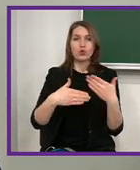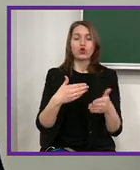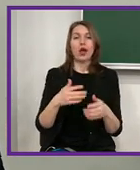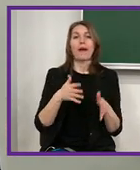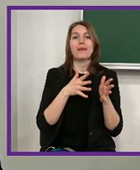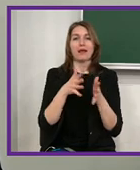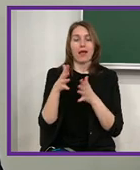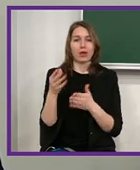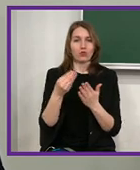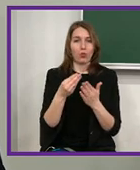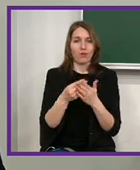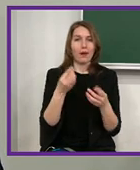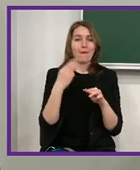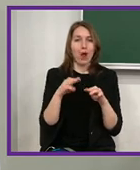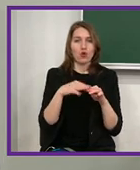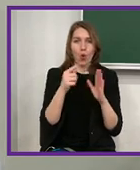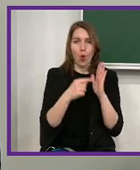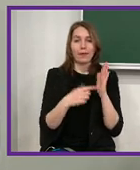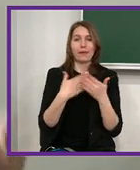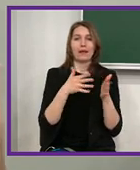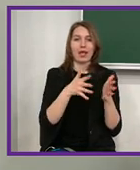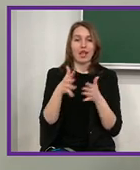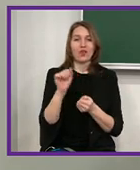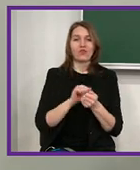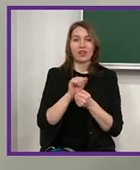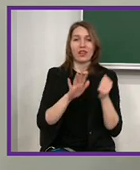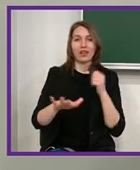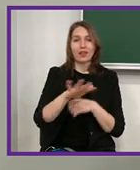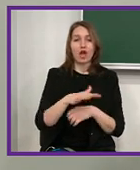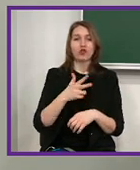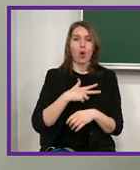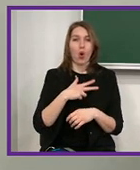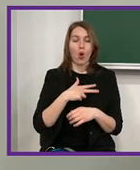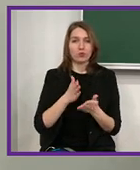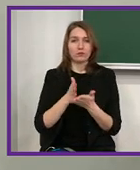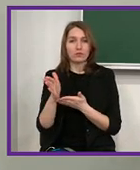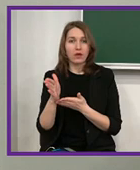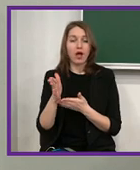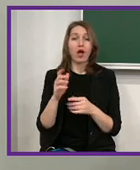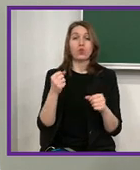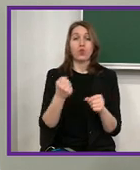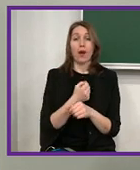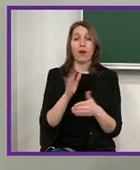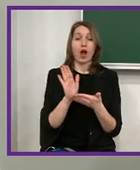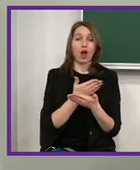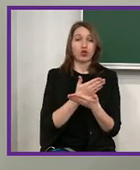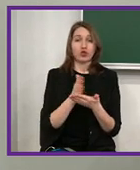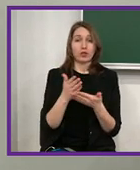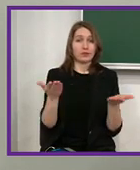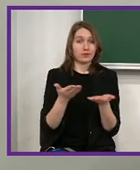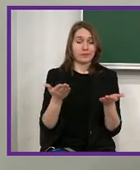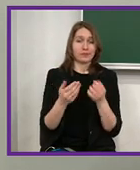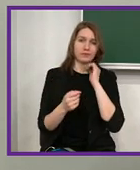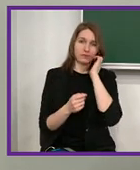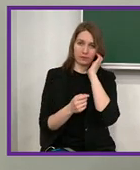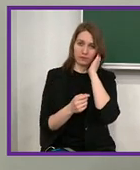impact assessment and social impact assessment. But where it differs from those kinds of impact assessment methodologies is that it